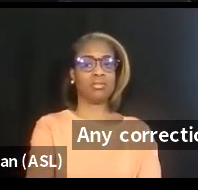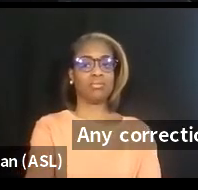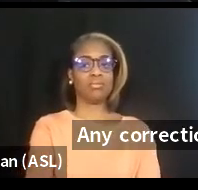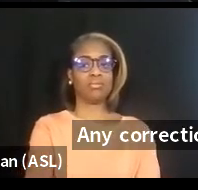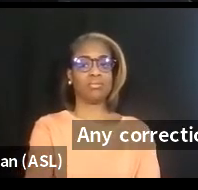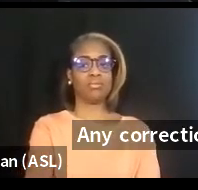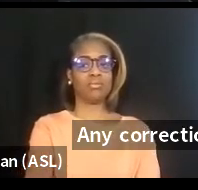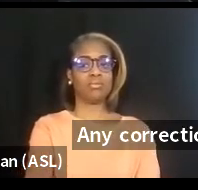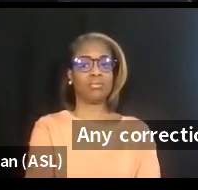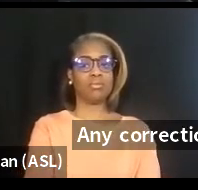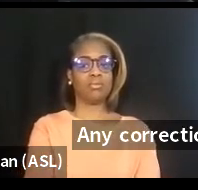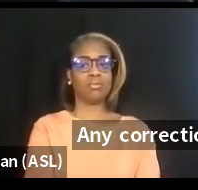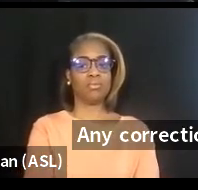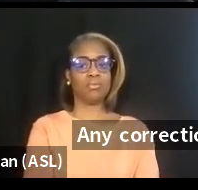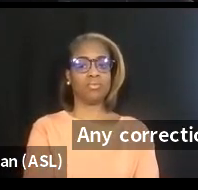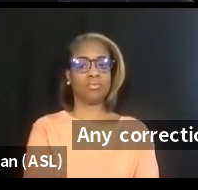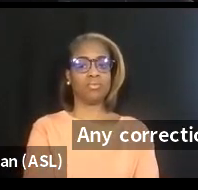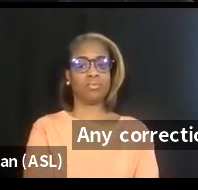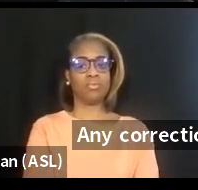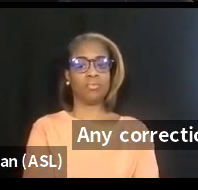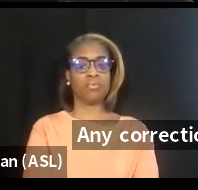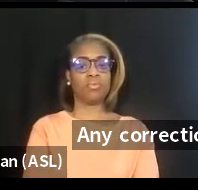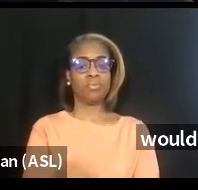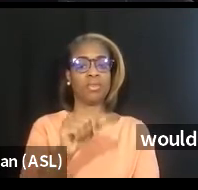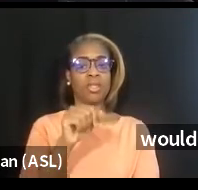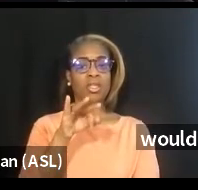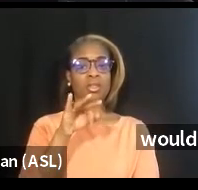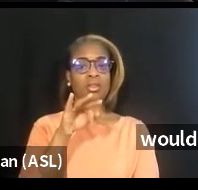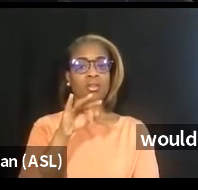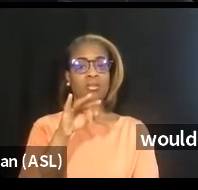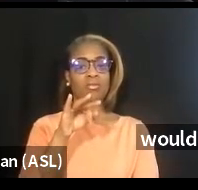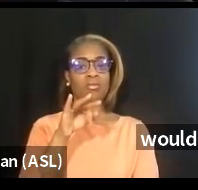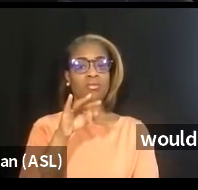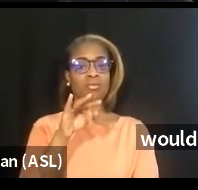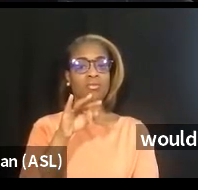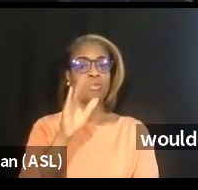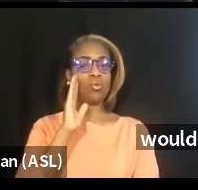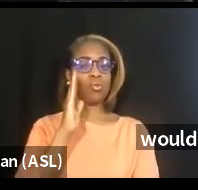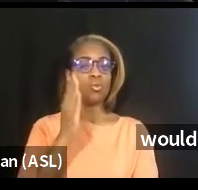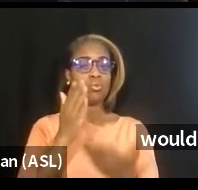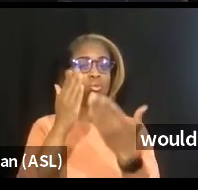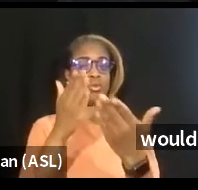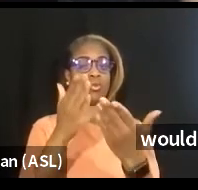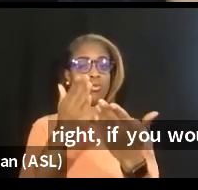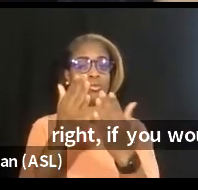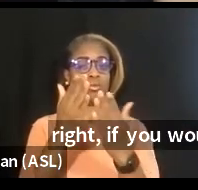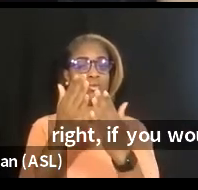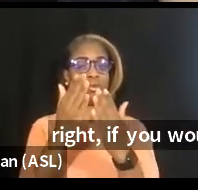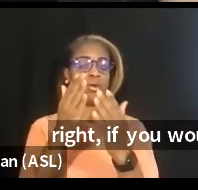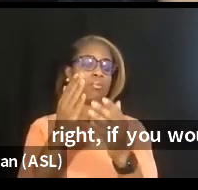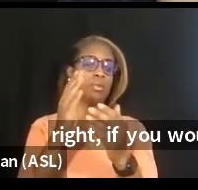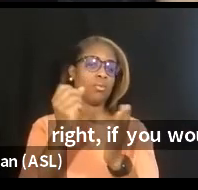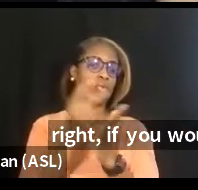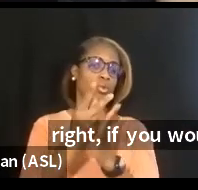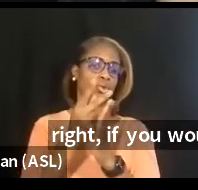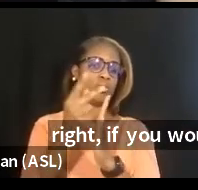All right. If you would approve the agenda as presented, raise your hand.